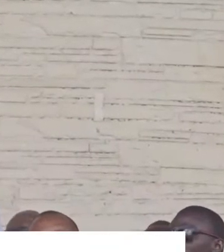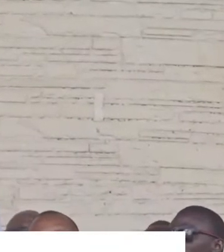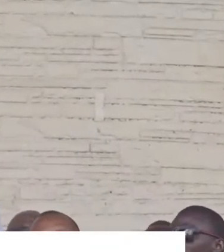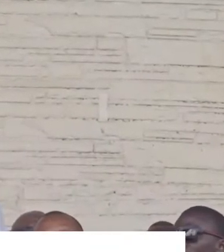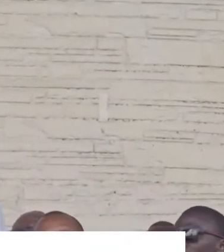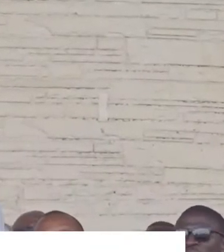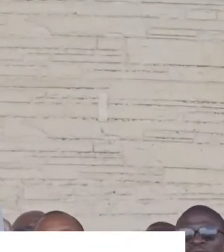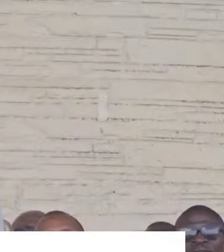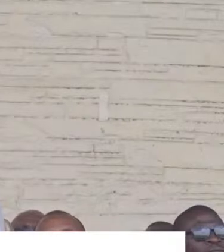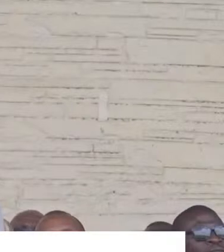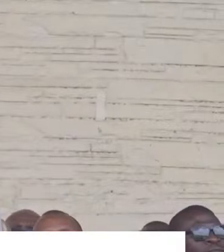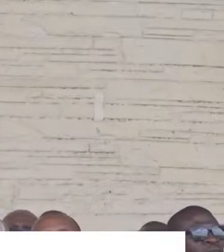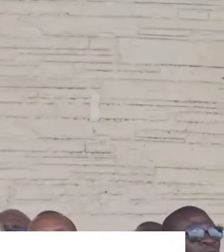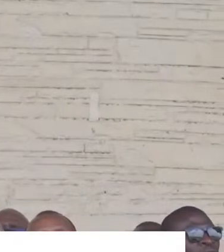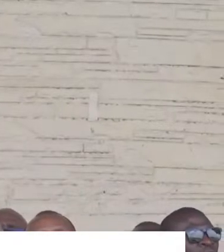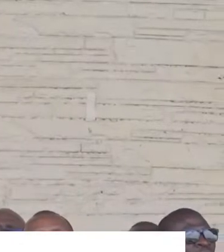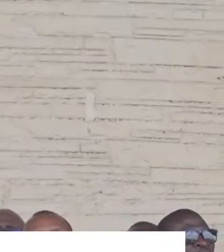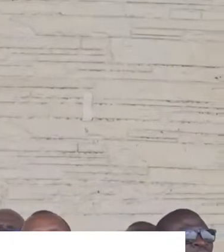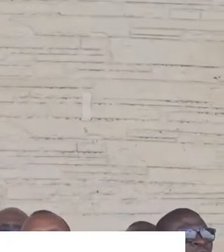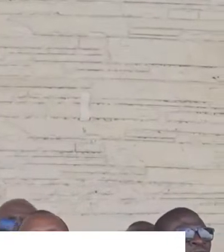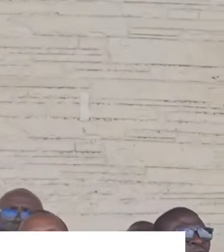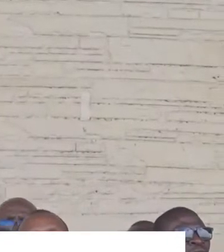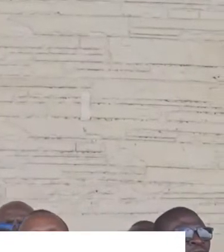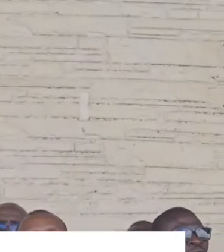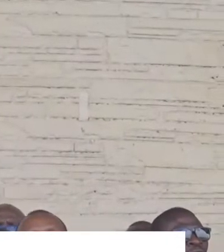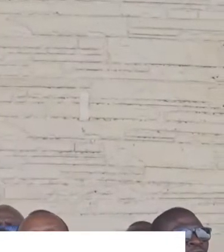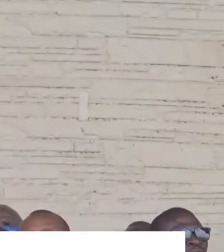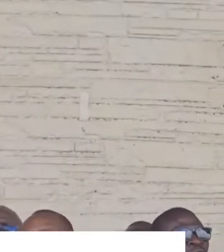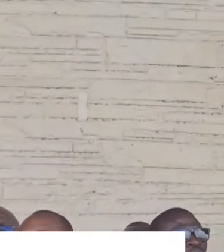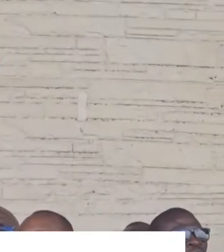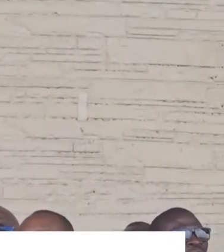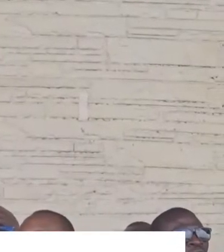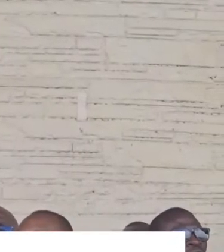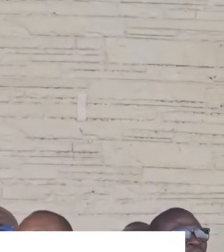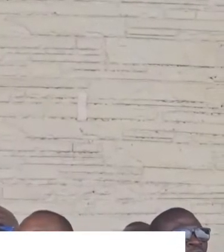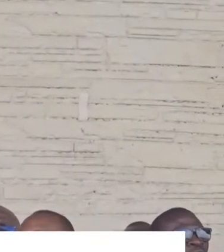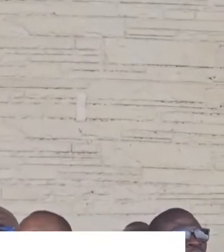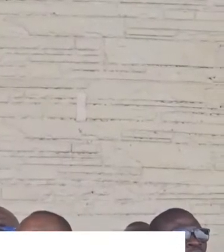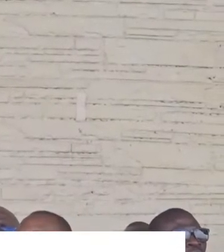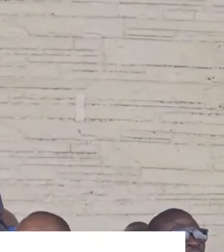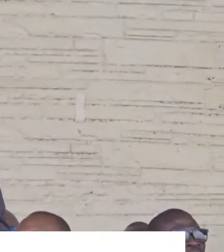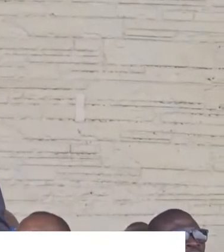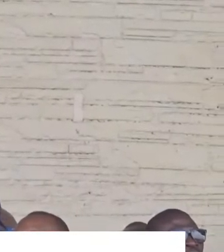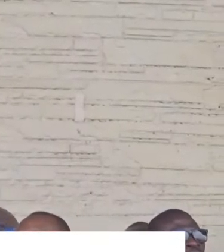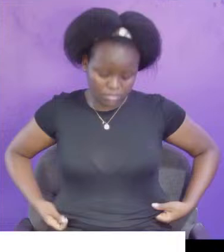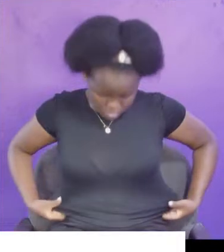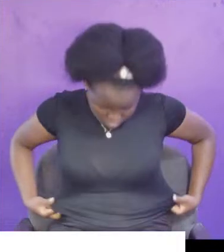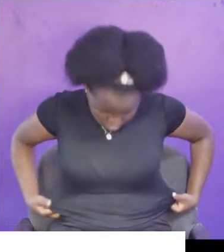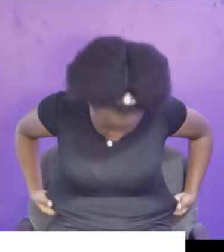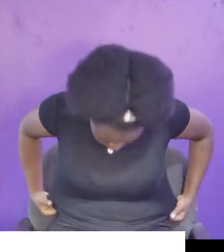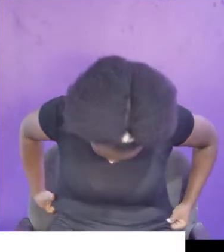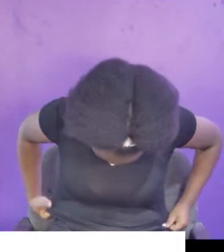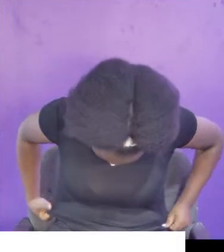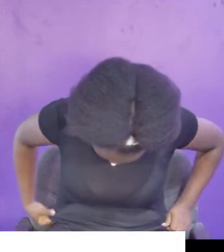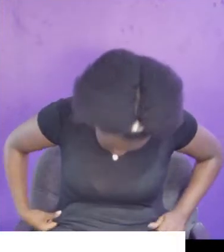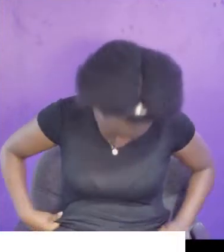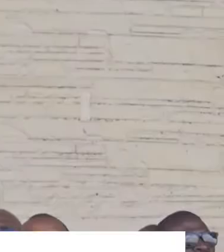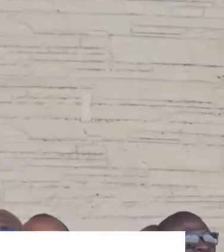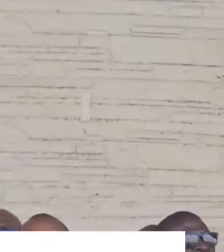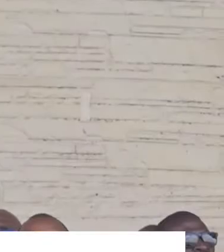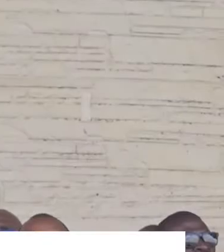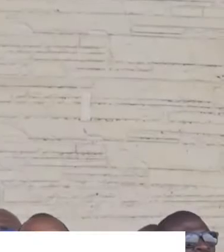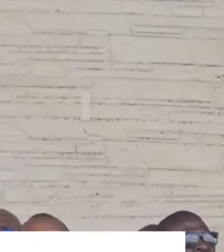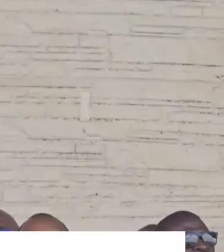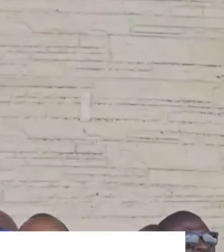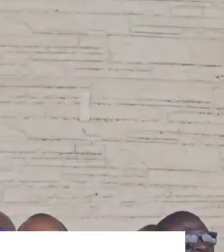every once in a generation, there comes a leader whose impact transcends their